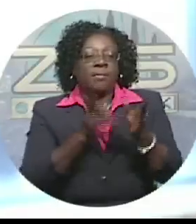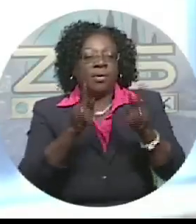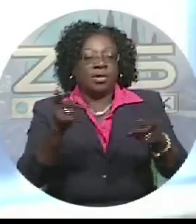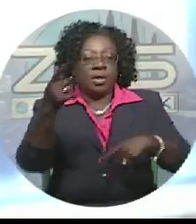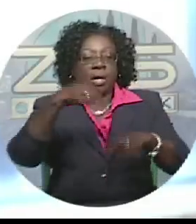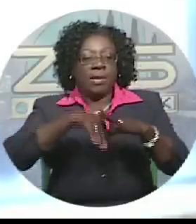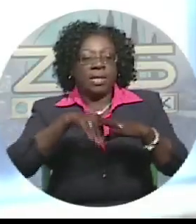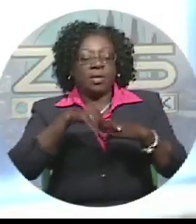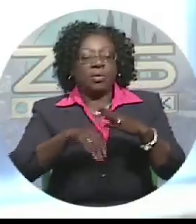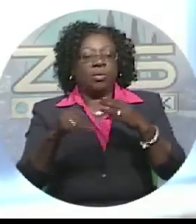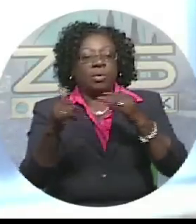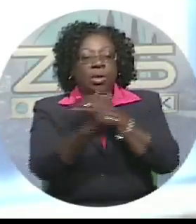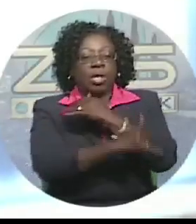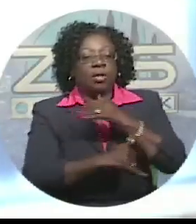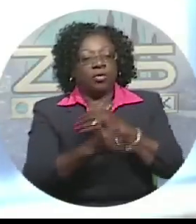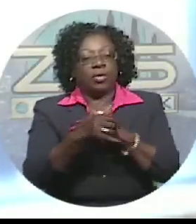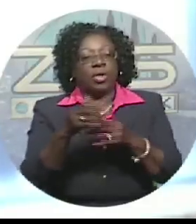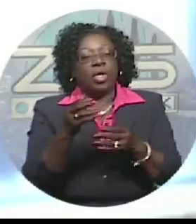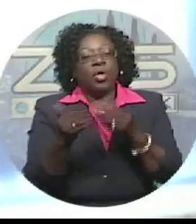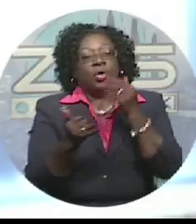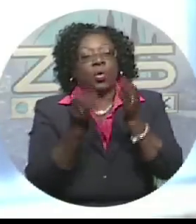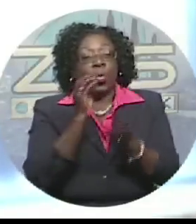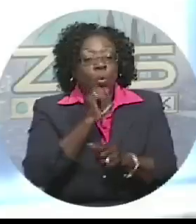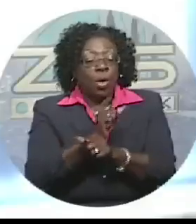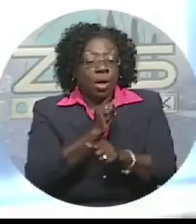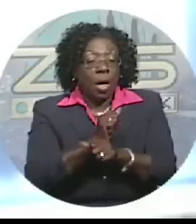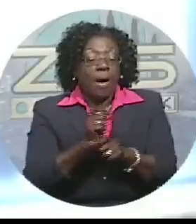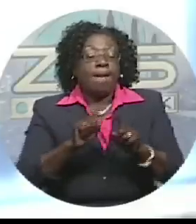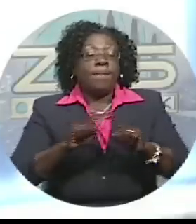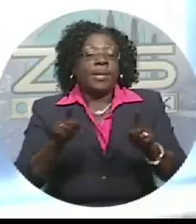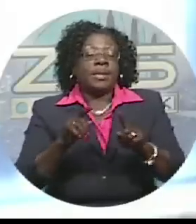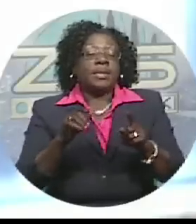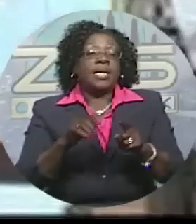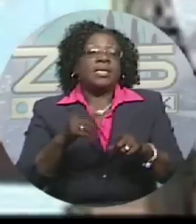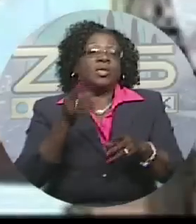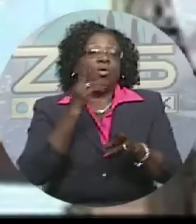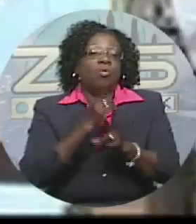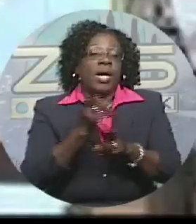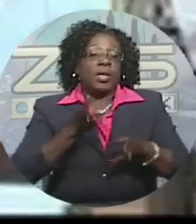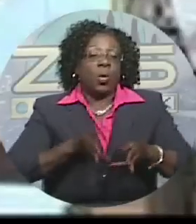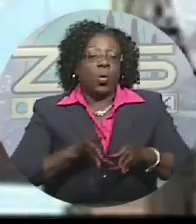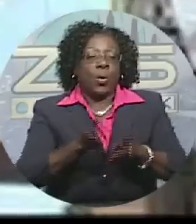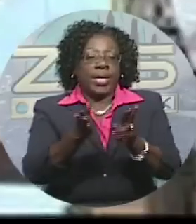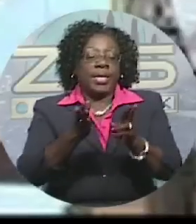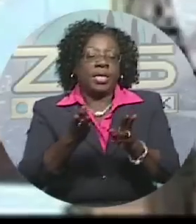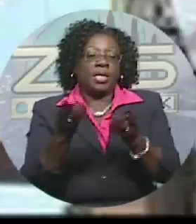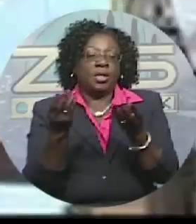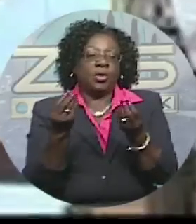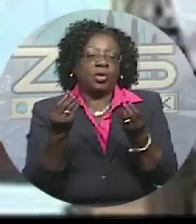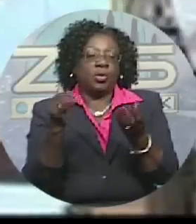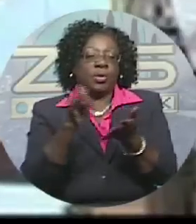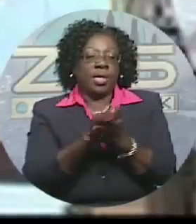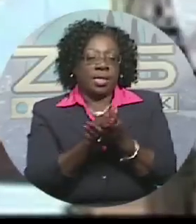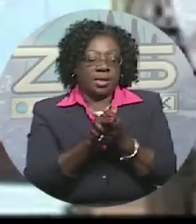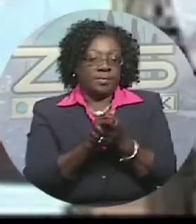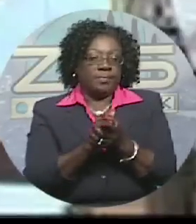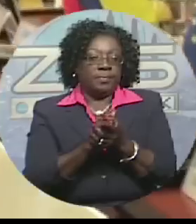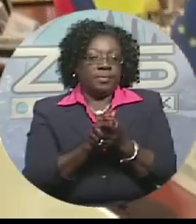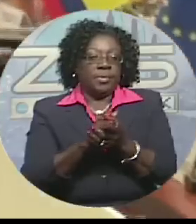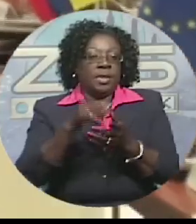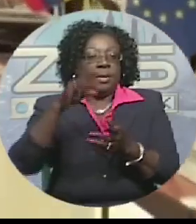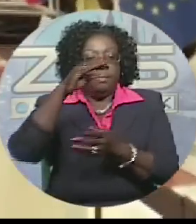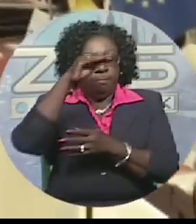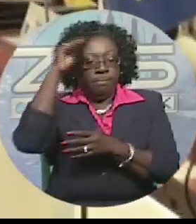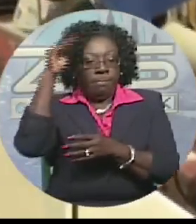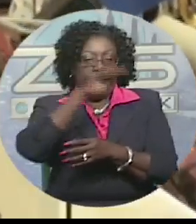that. But you see that this is becoming ever more dangerous and fractious. And despite some negative press, Mitchell says many